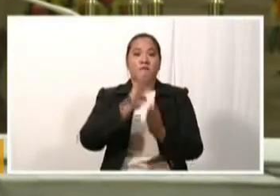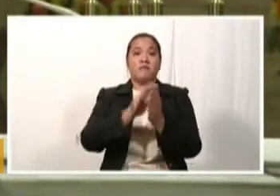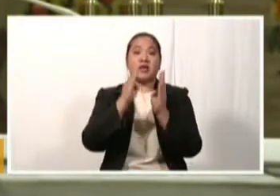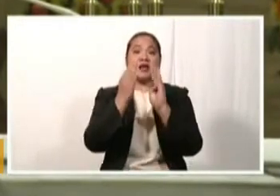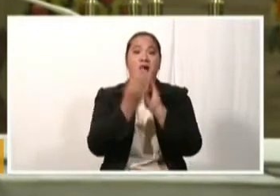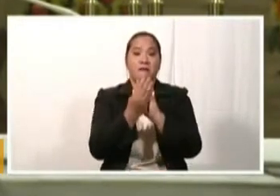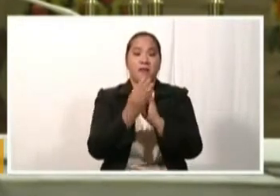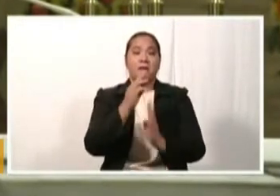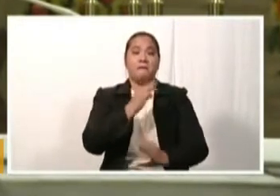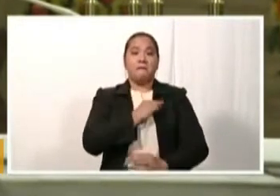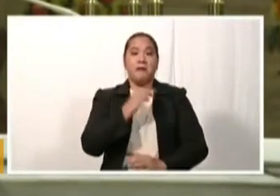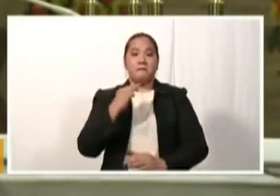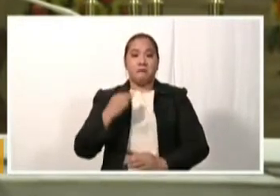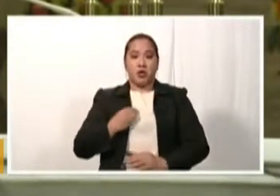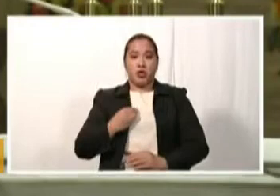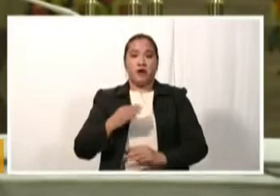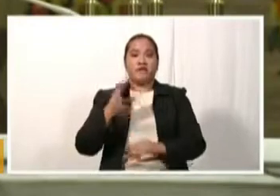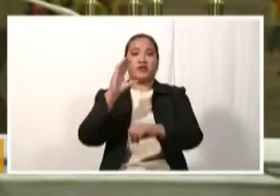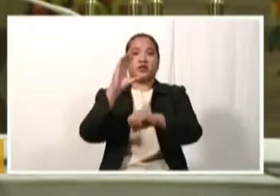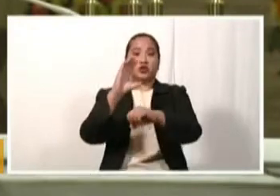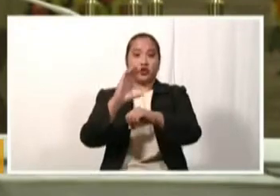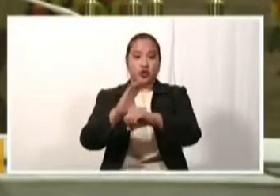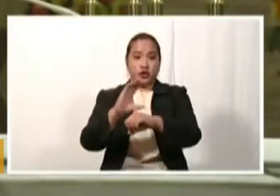members of his church.